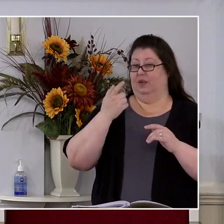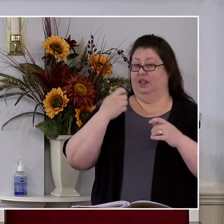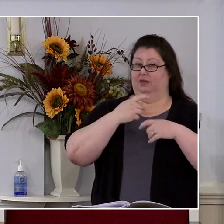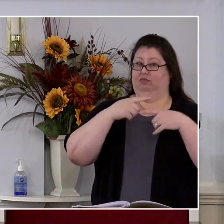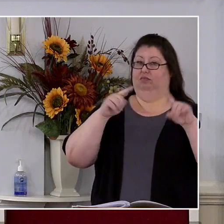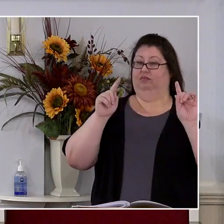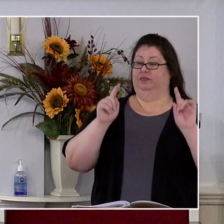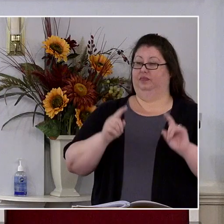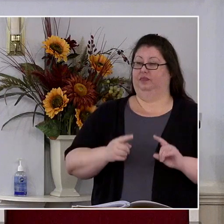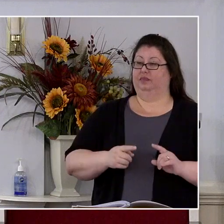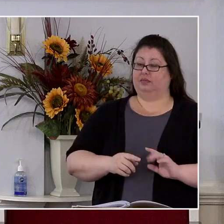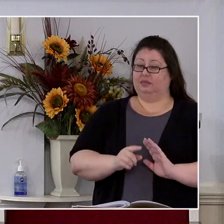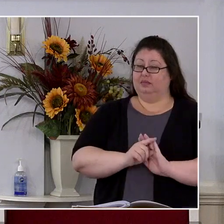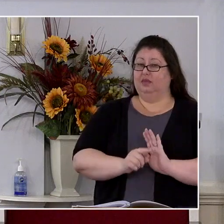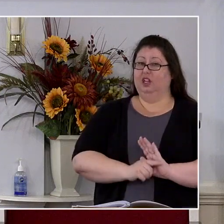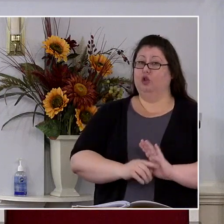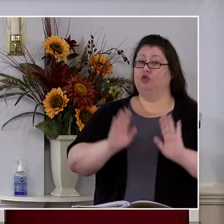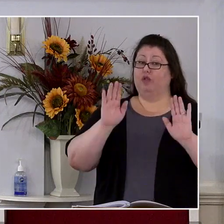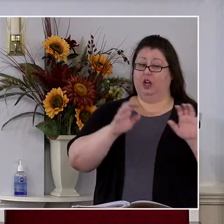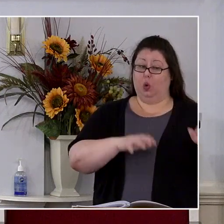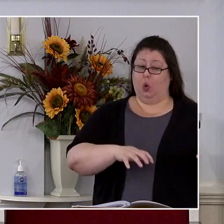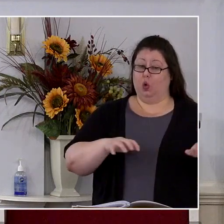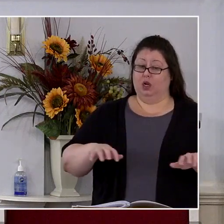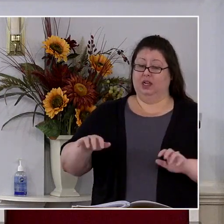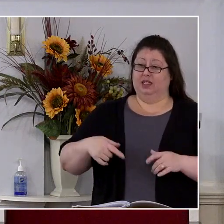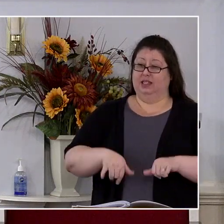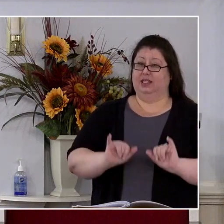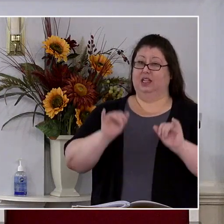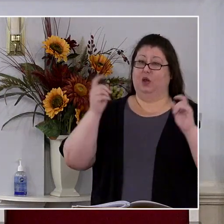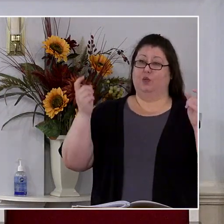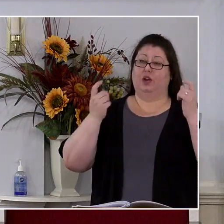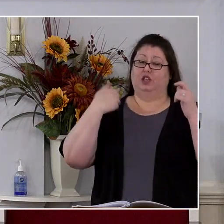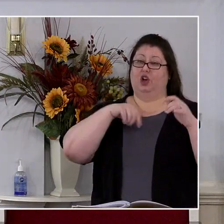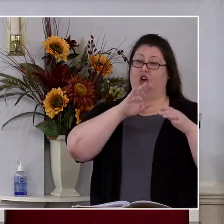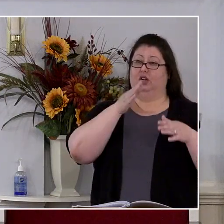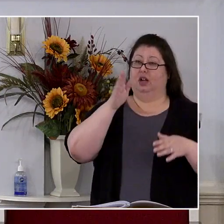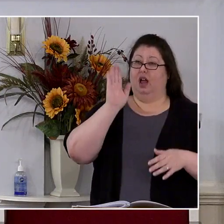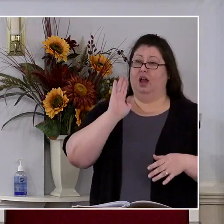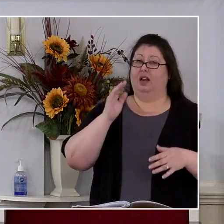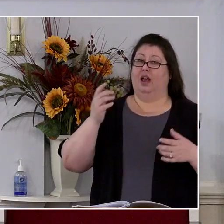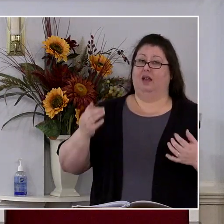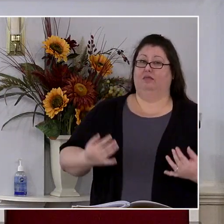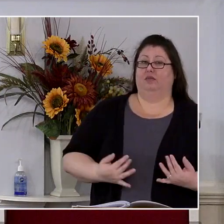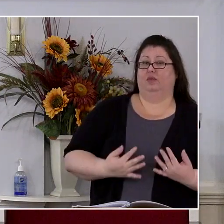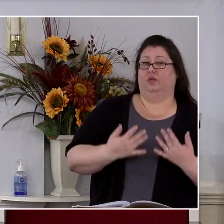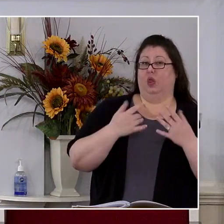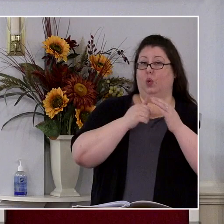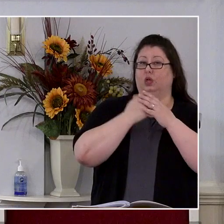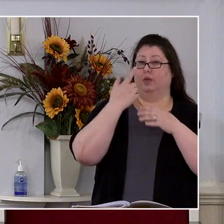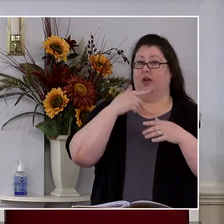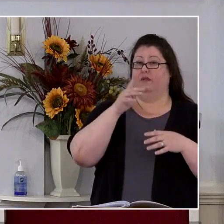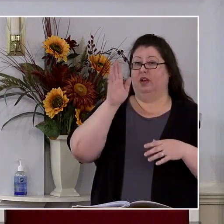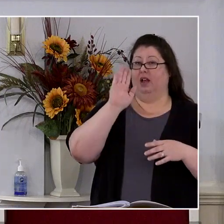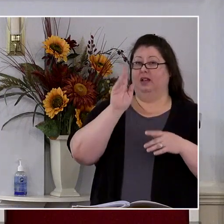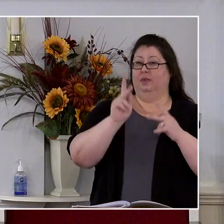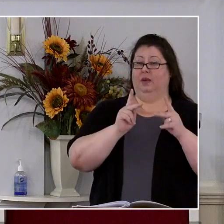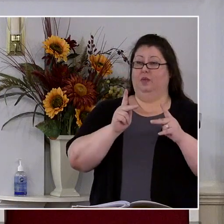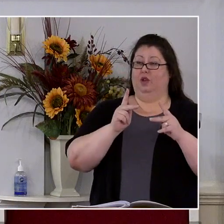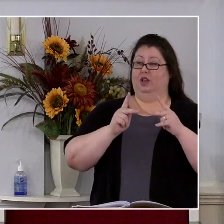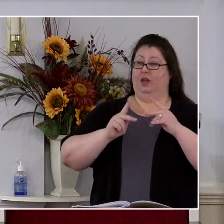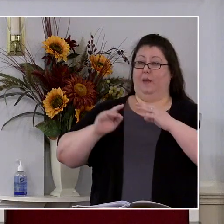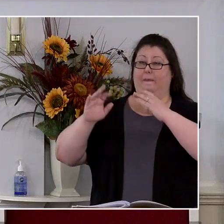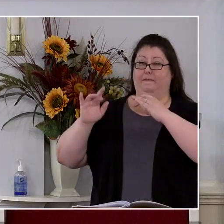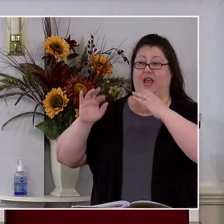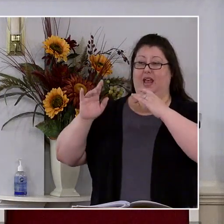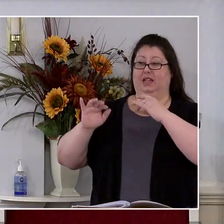Great organs still praise our God and enliven the worship of God's people. Brass bands